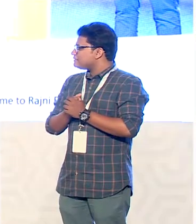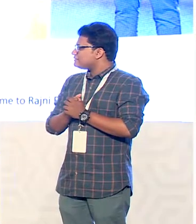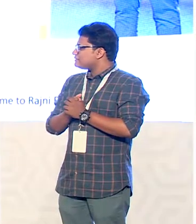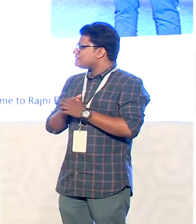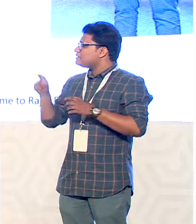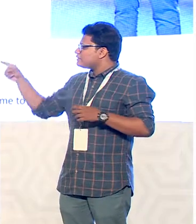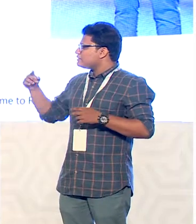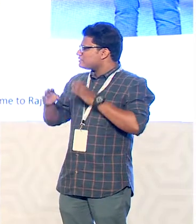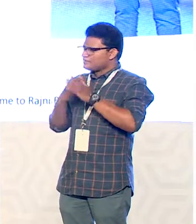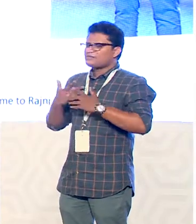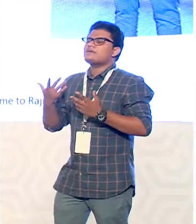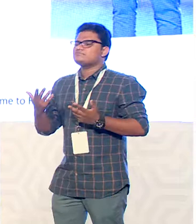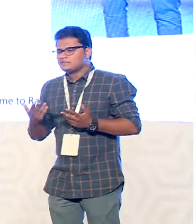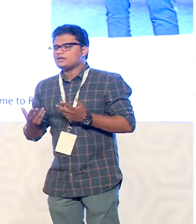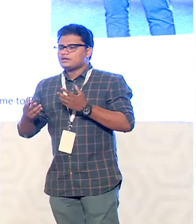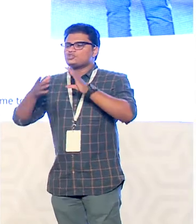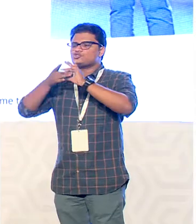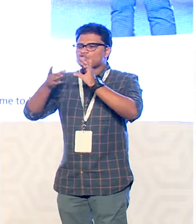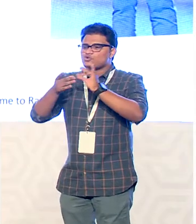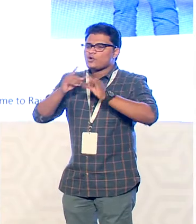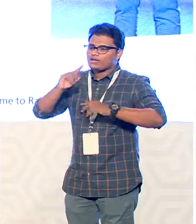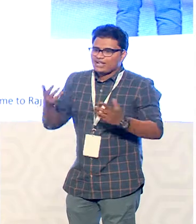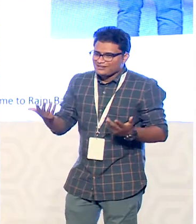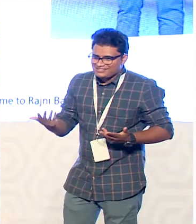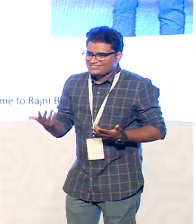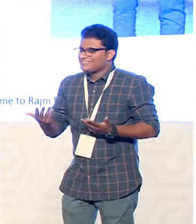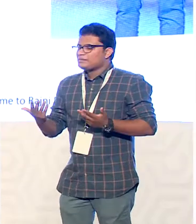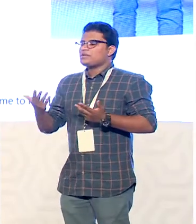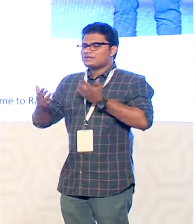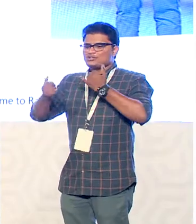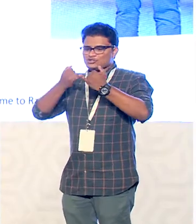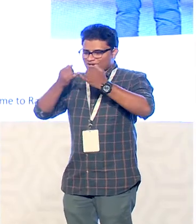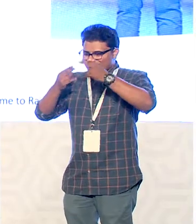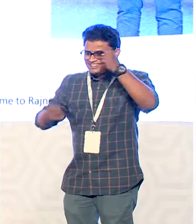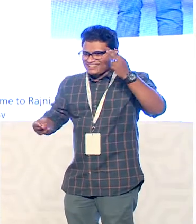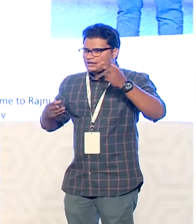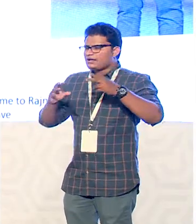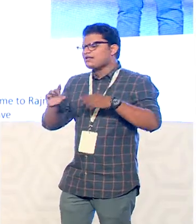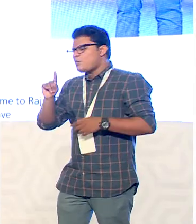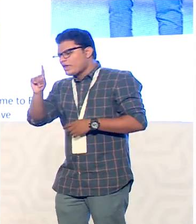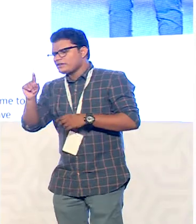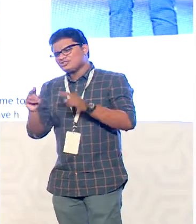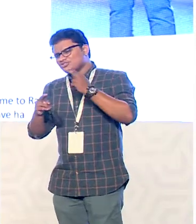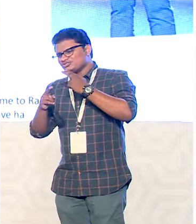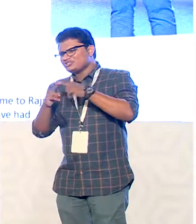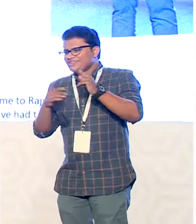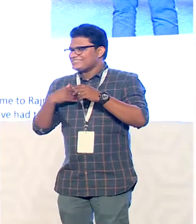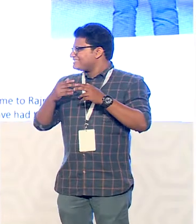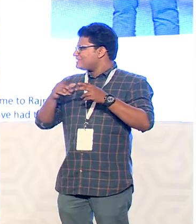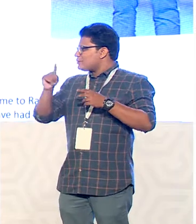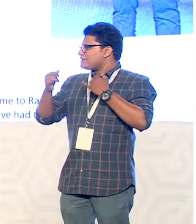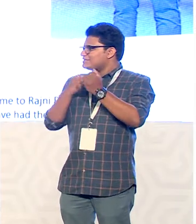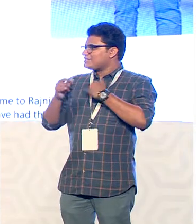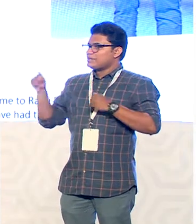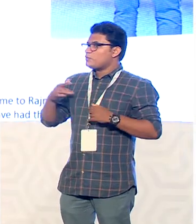So I'm basically a storyteller, and I will very briefly share with you one or two